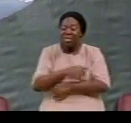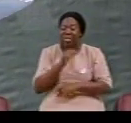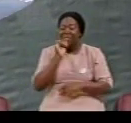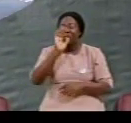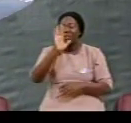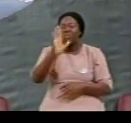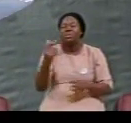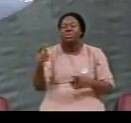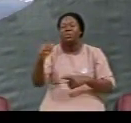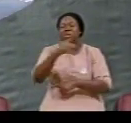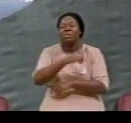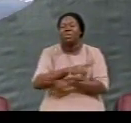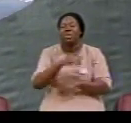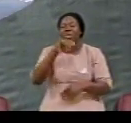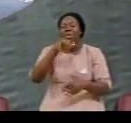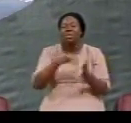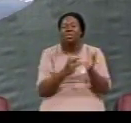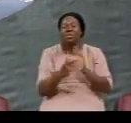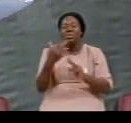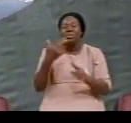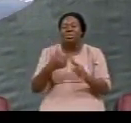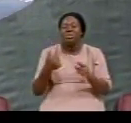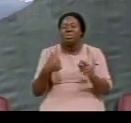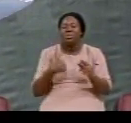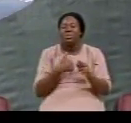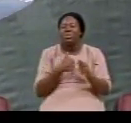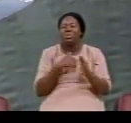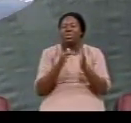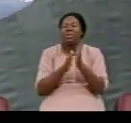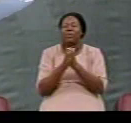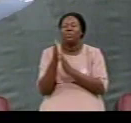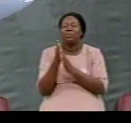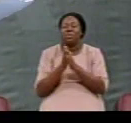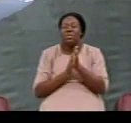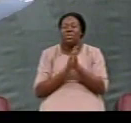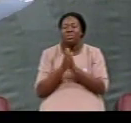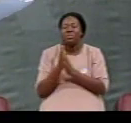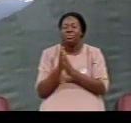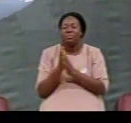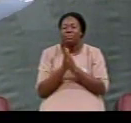day. In Jesus' name, we pray.